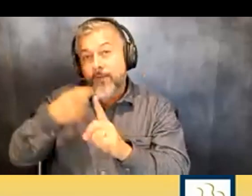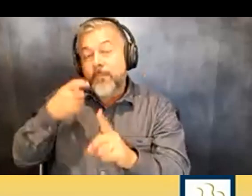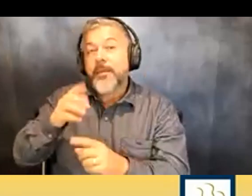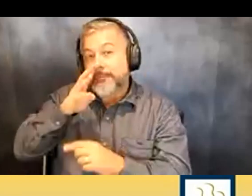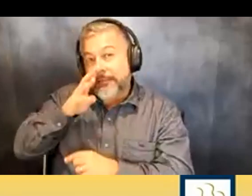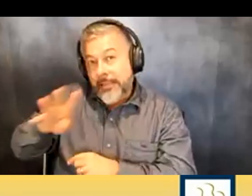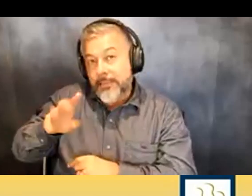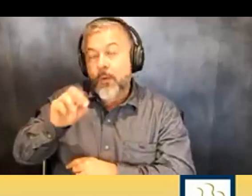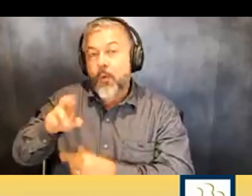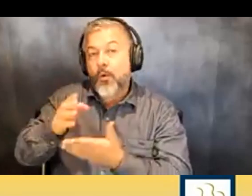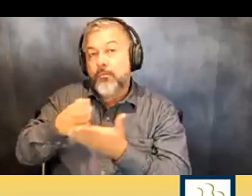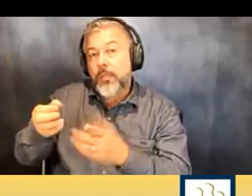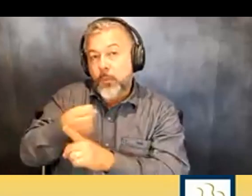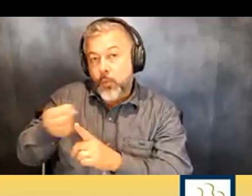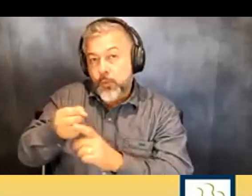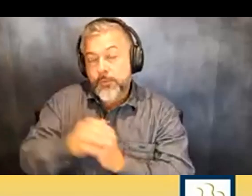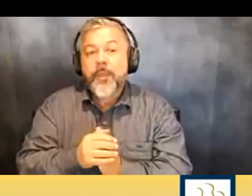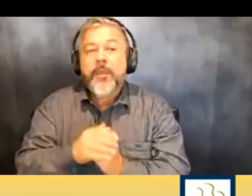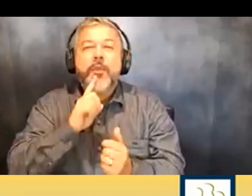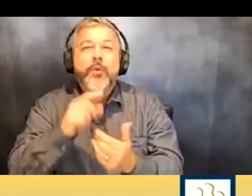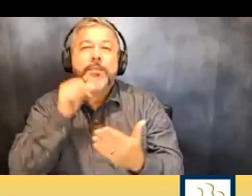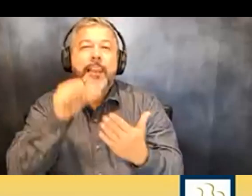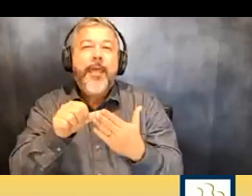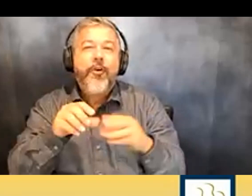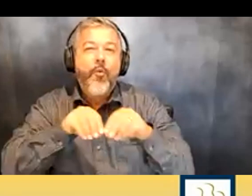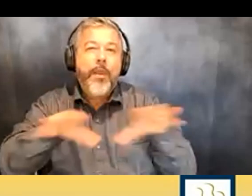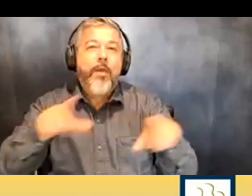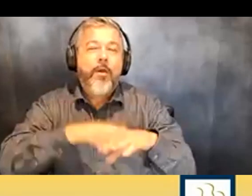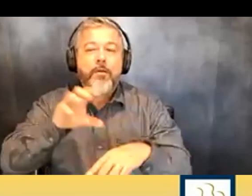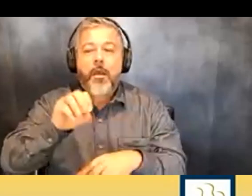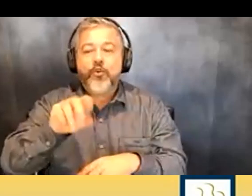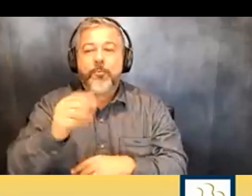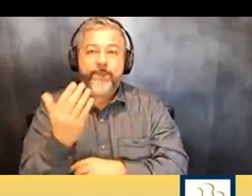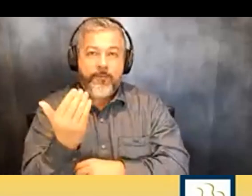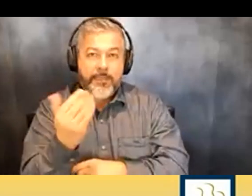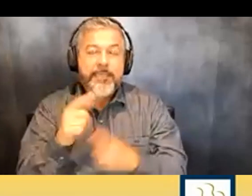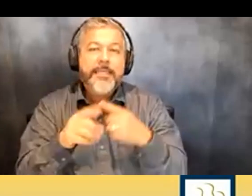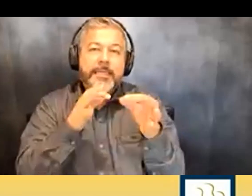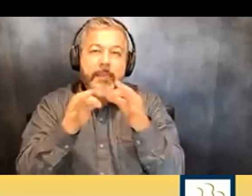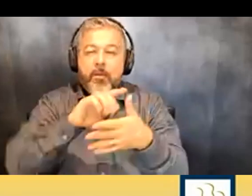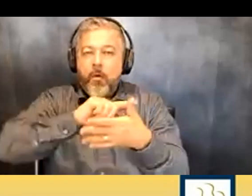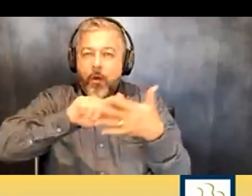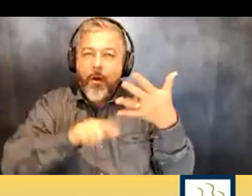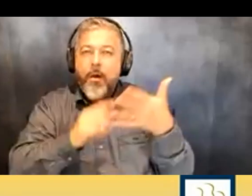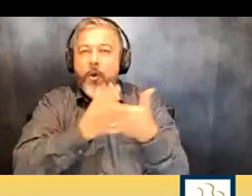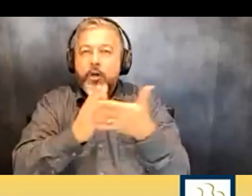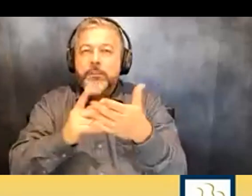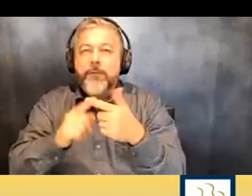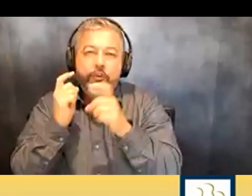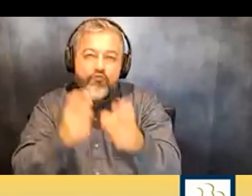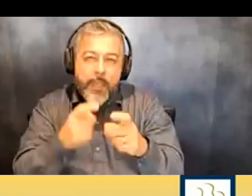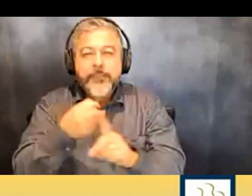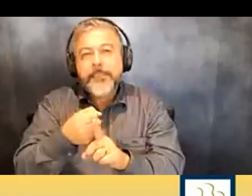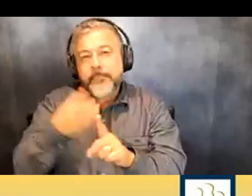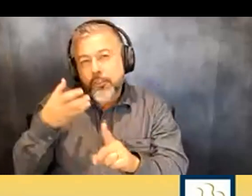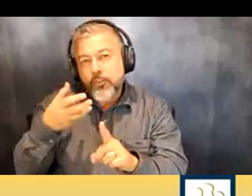And there was a county welfare director's letter that went out on October 15th, explaining all the pieces about the grants and the expansion